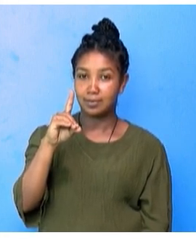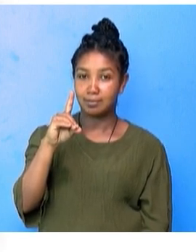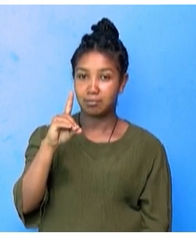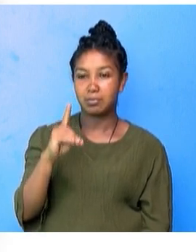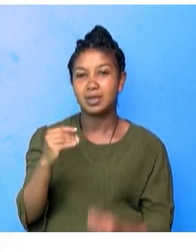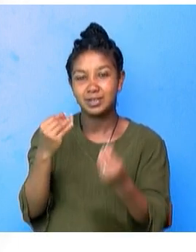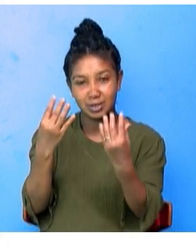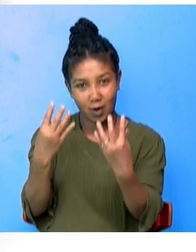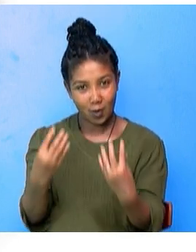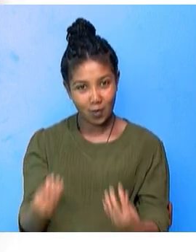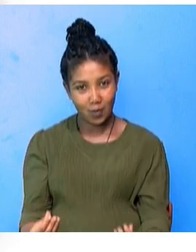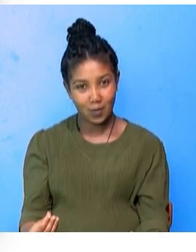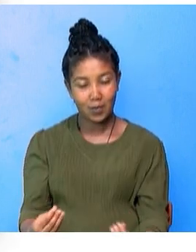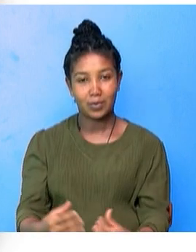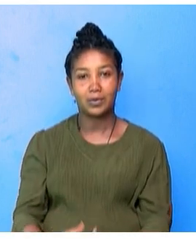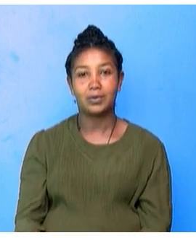slow,